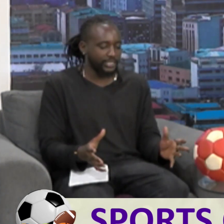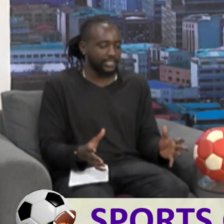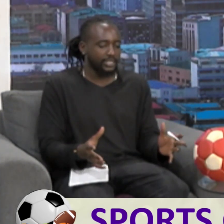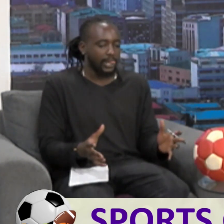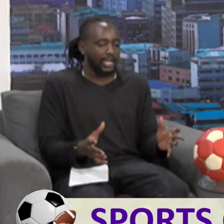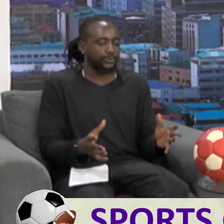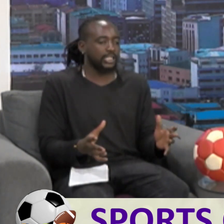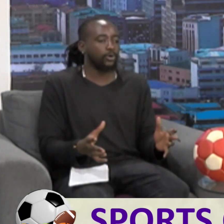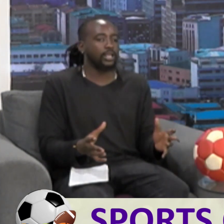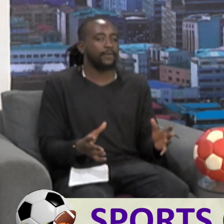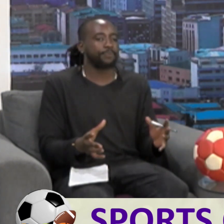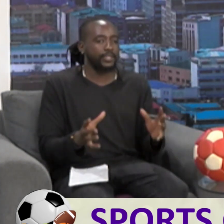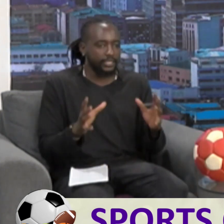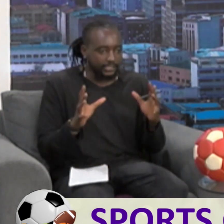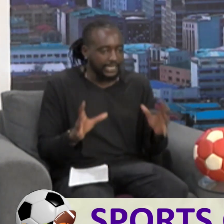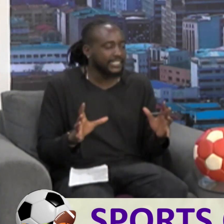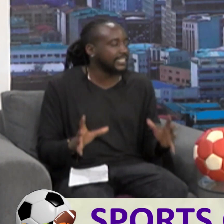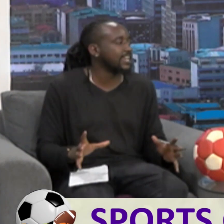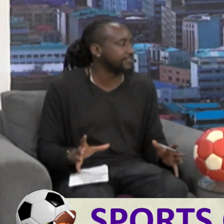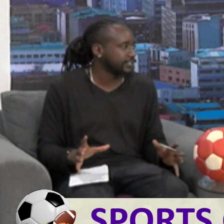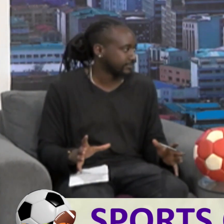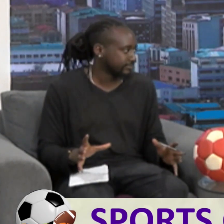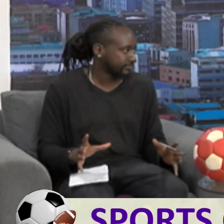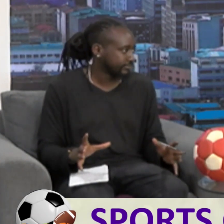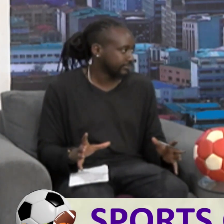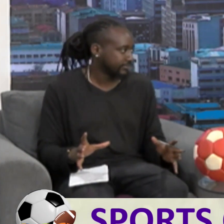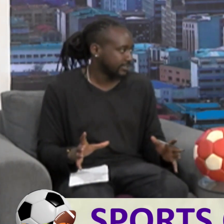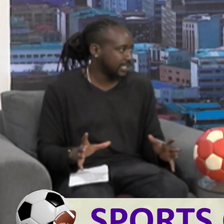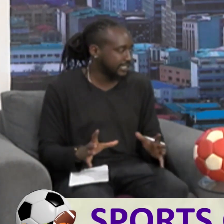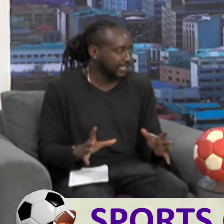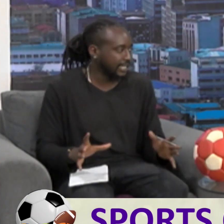to pick a suitable starting 11